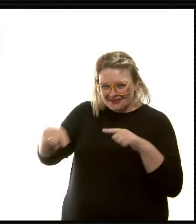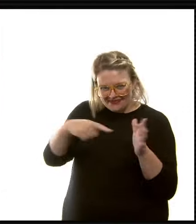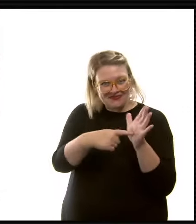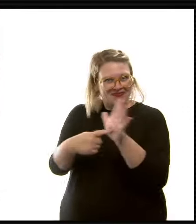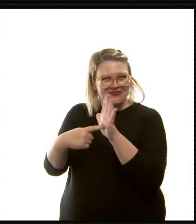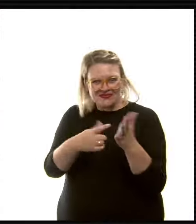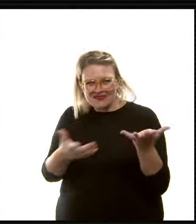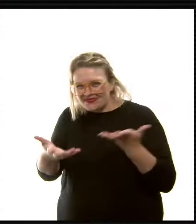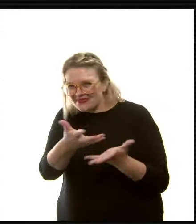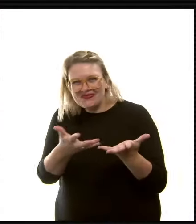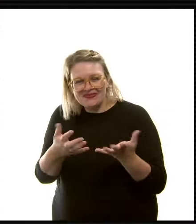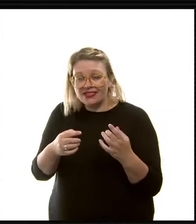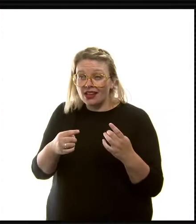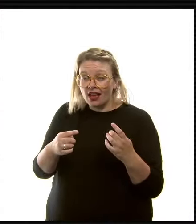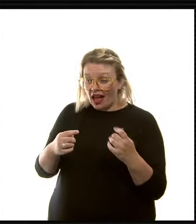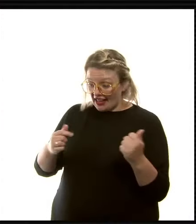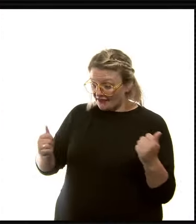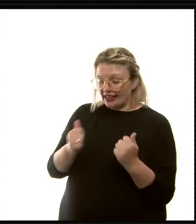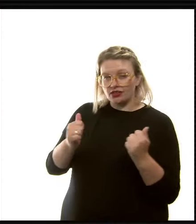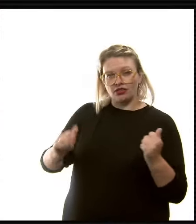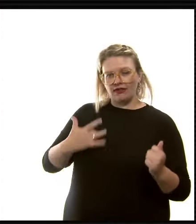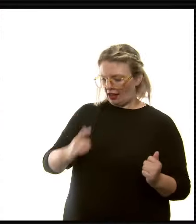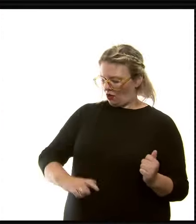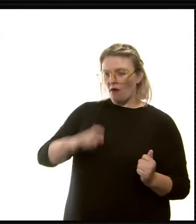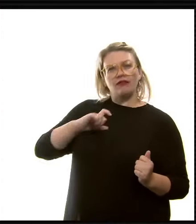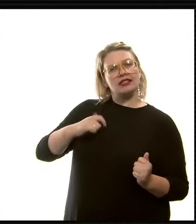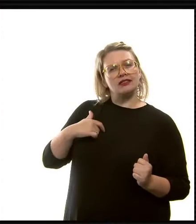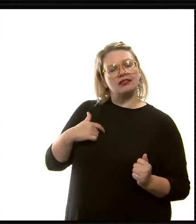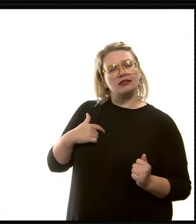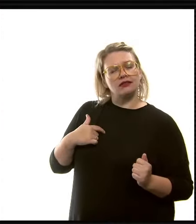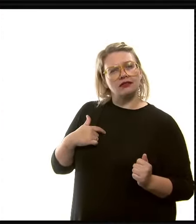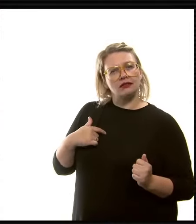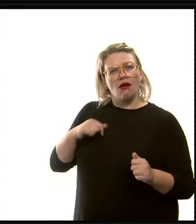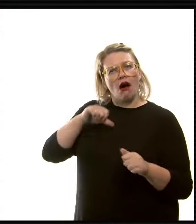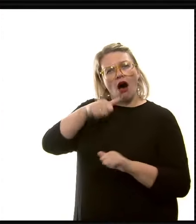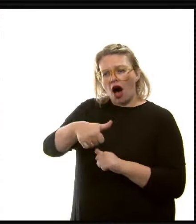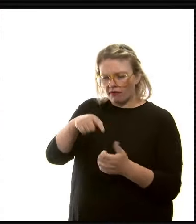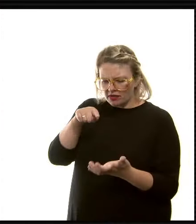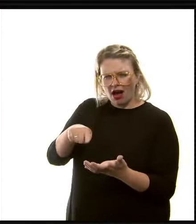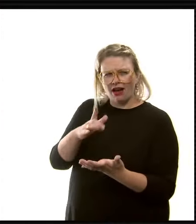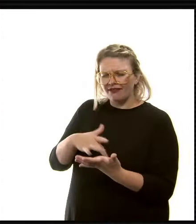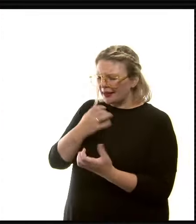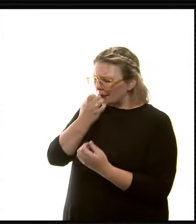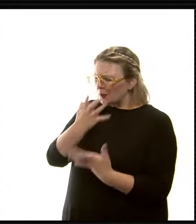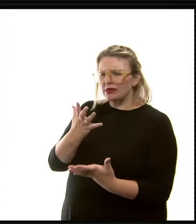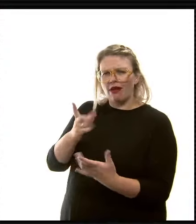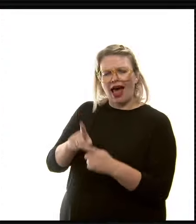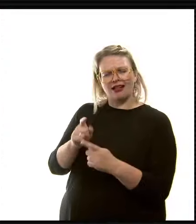Completing it is a huge confidence booster, and the outcome is both beautiful and rewarding.